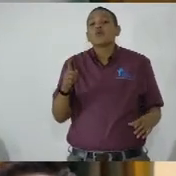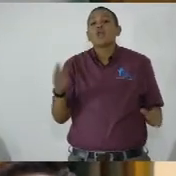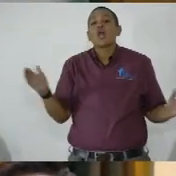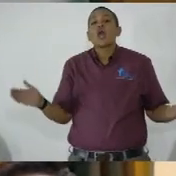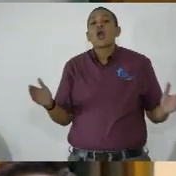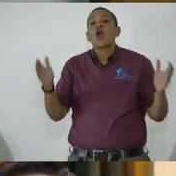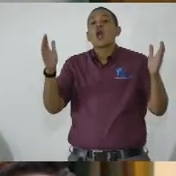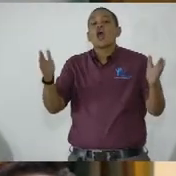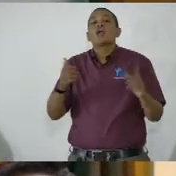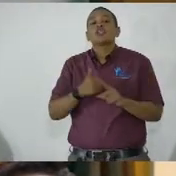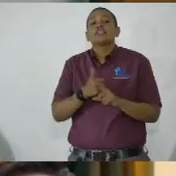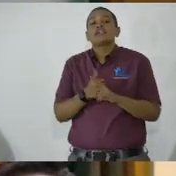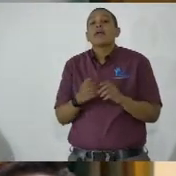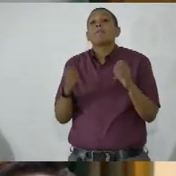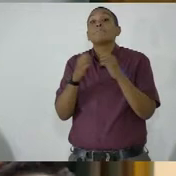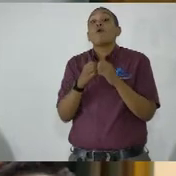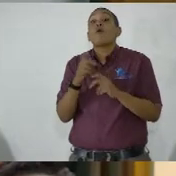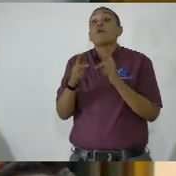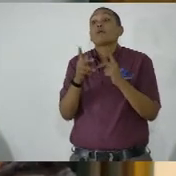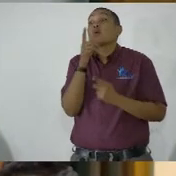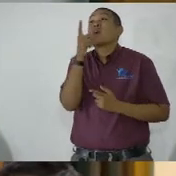urging more litigants,